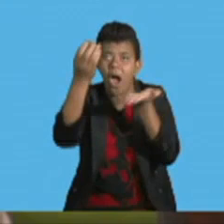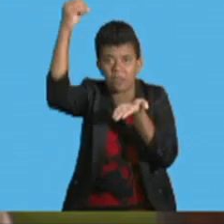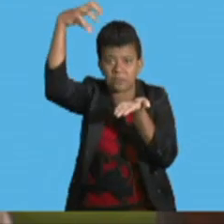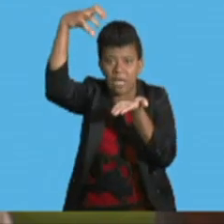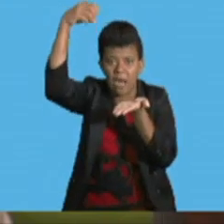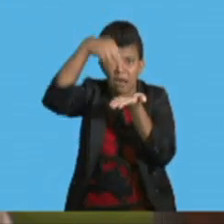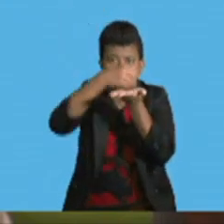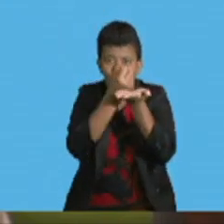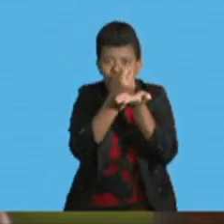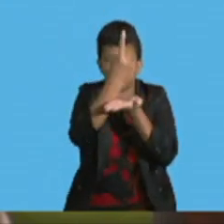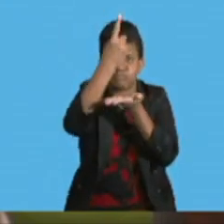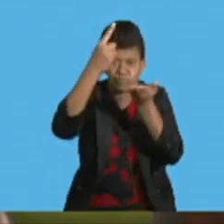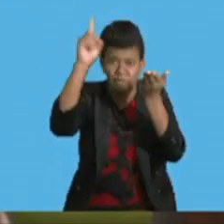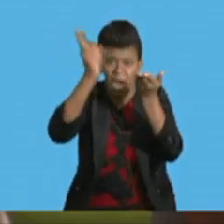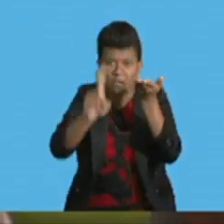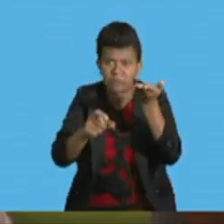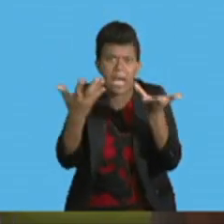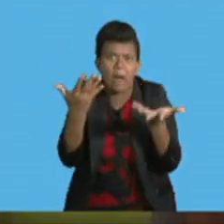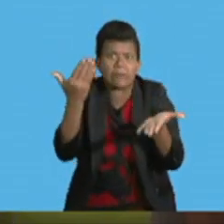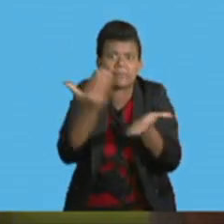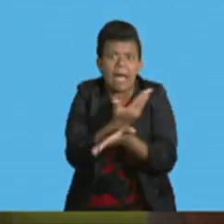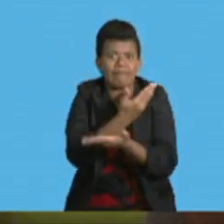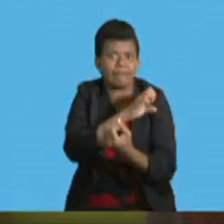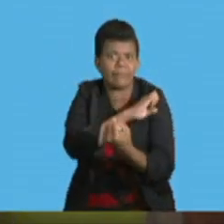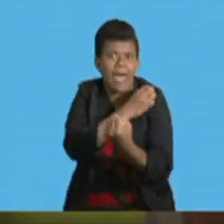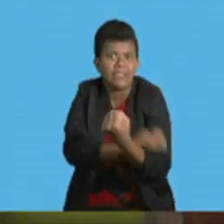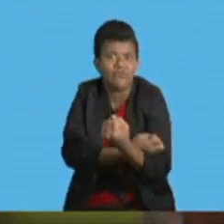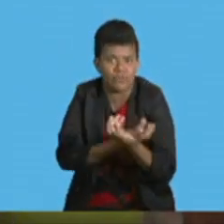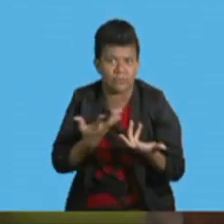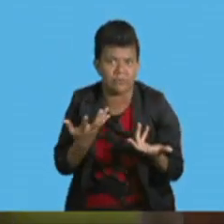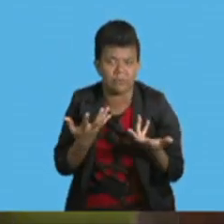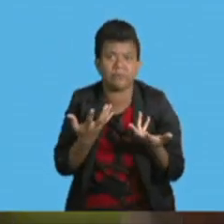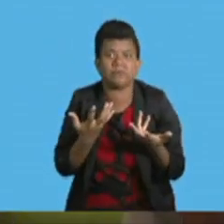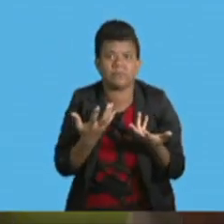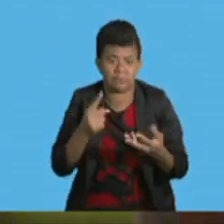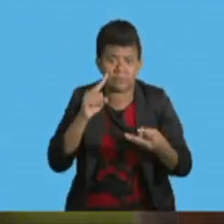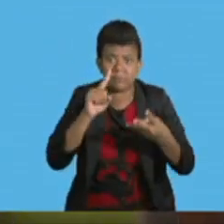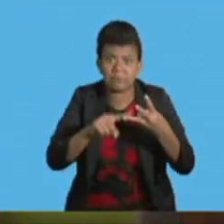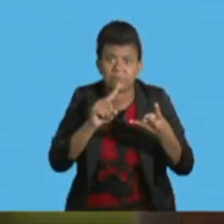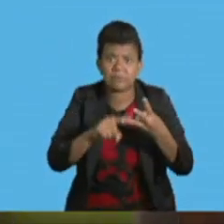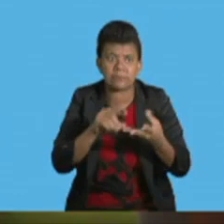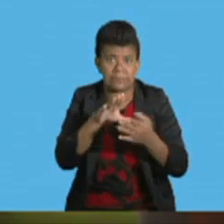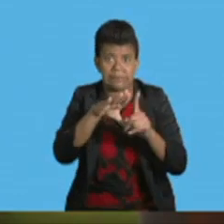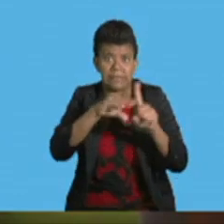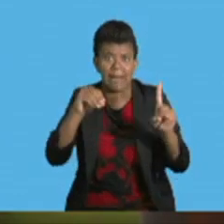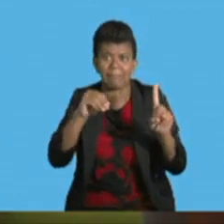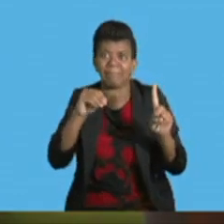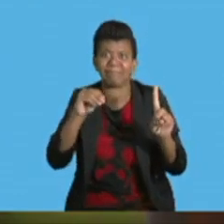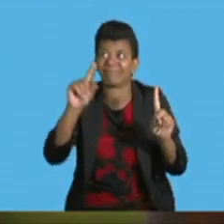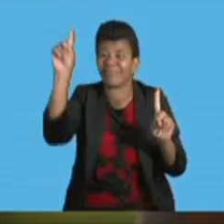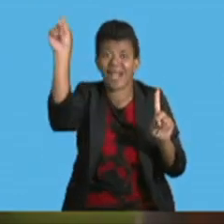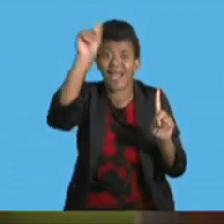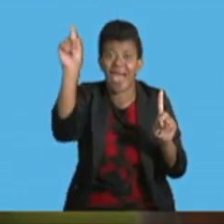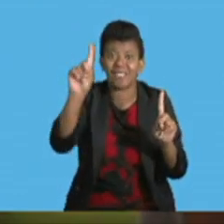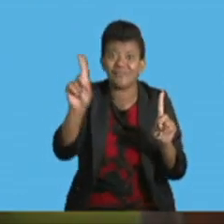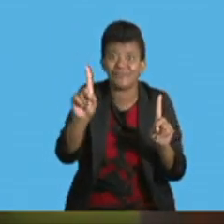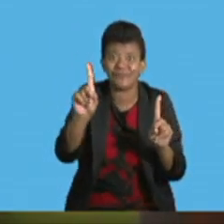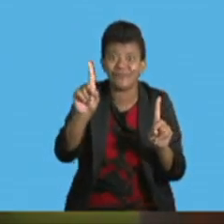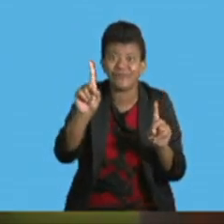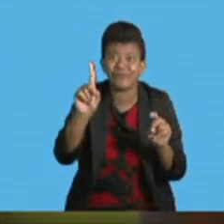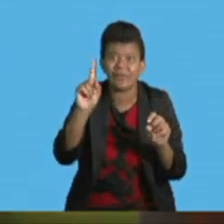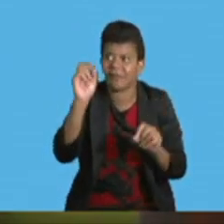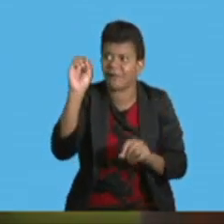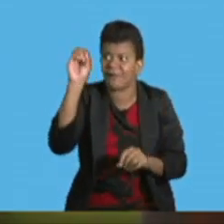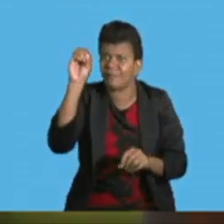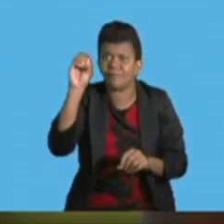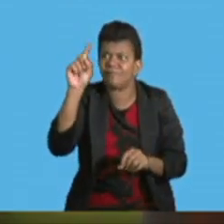electricity. And also by enhancing electrification, seeing how we can put electrification into various sectors where